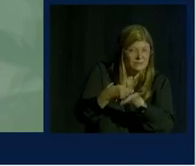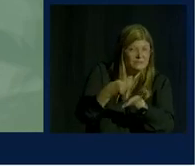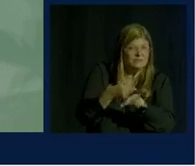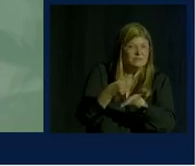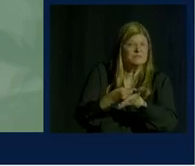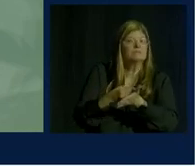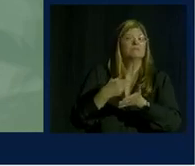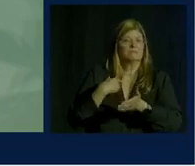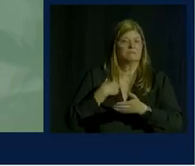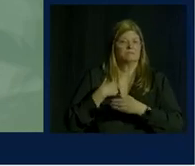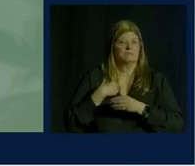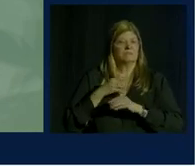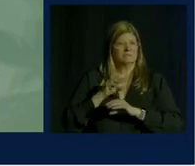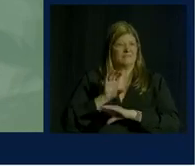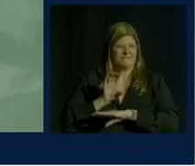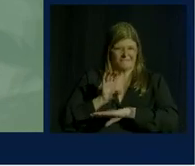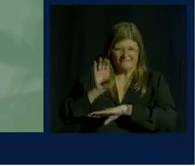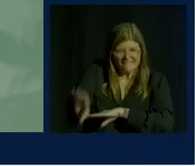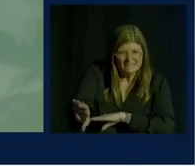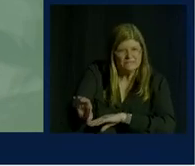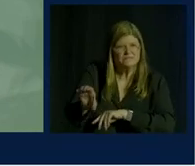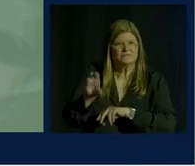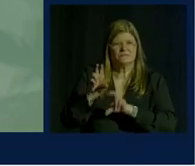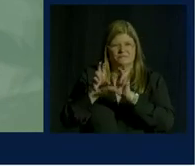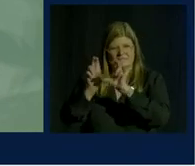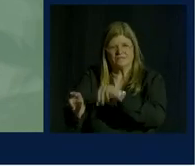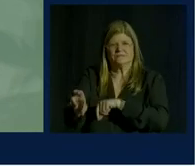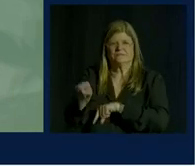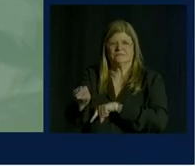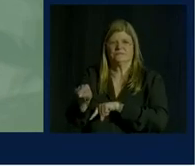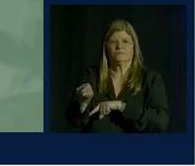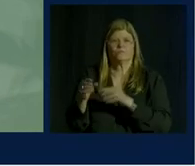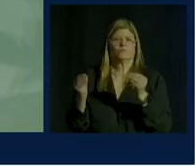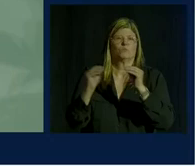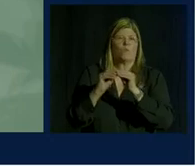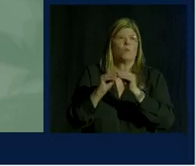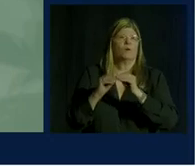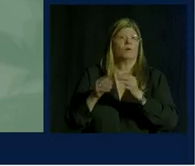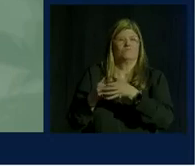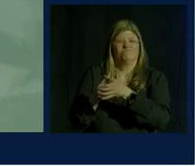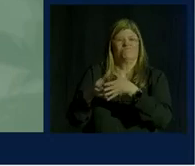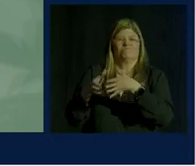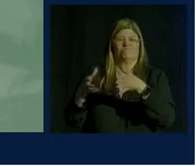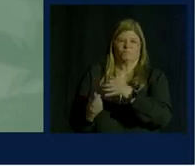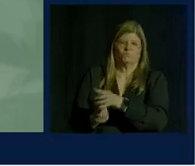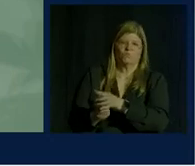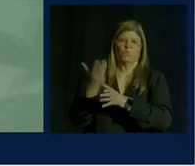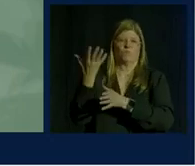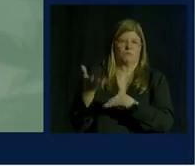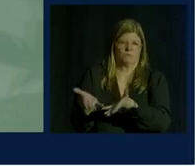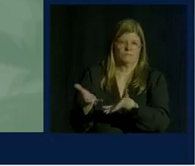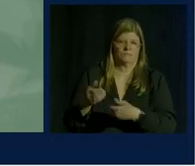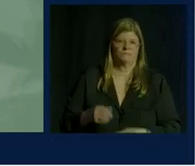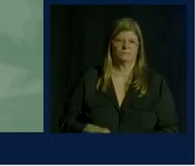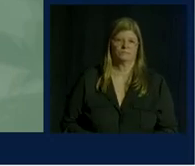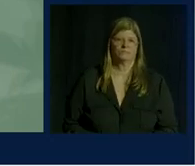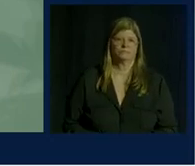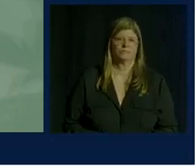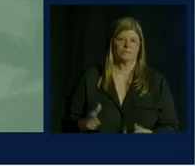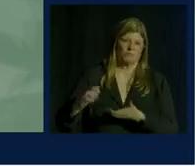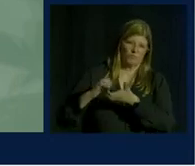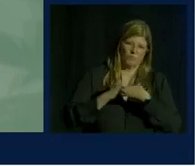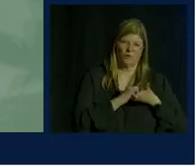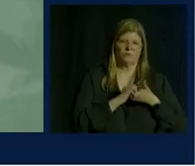that business so they can add another level? And I become an equity partner into that business that's down the street from me.